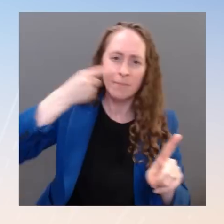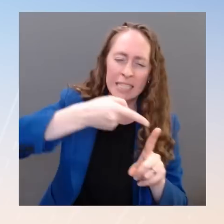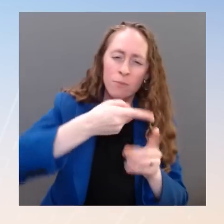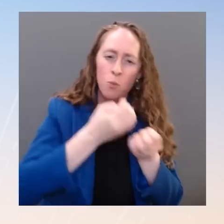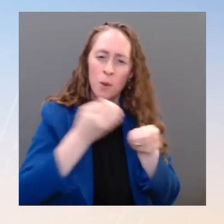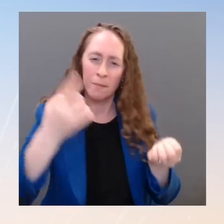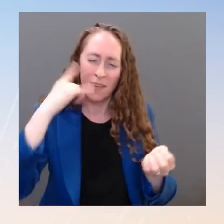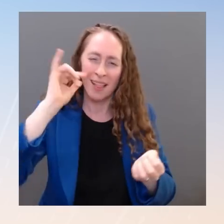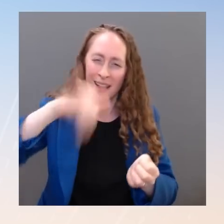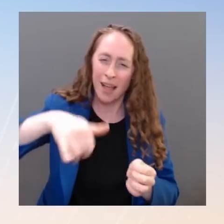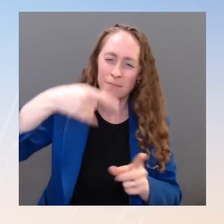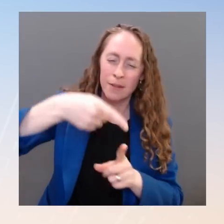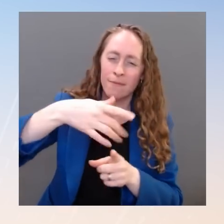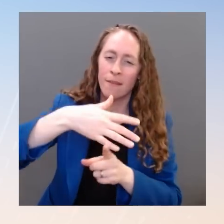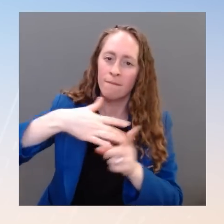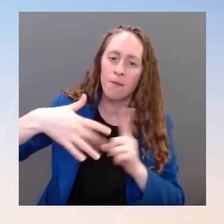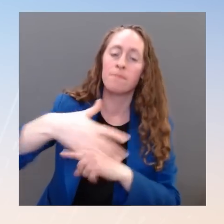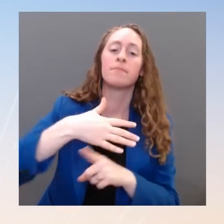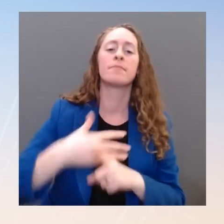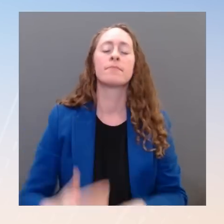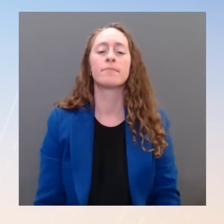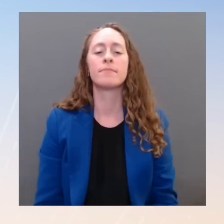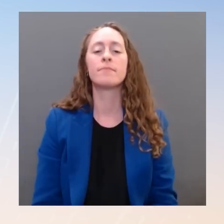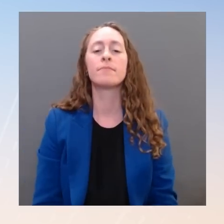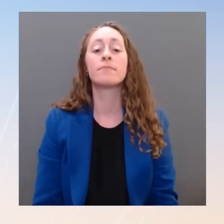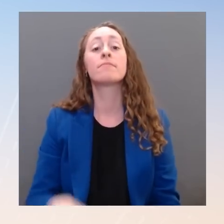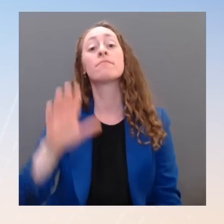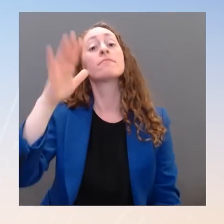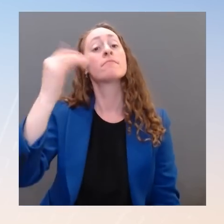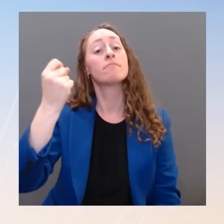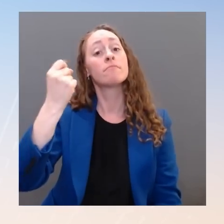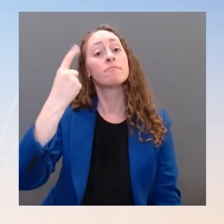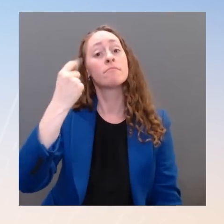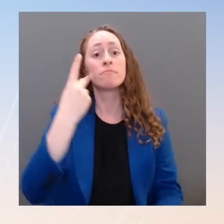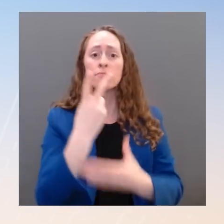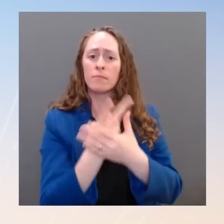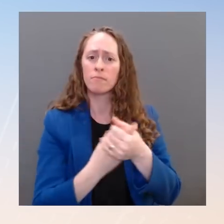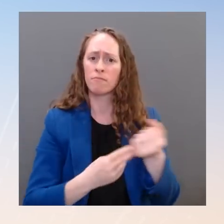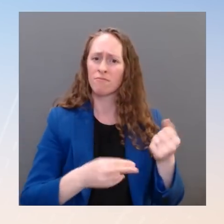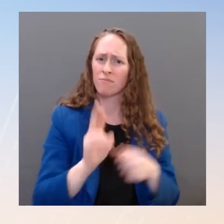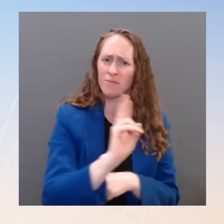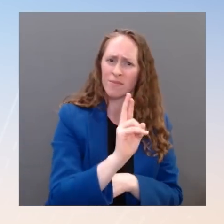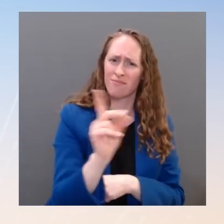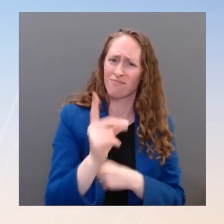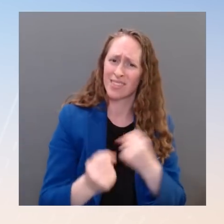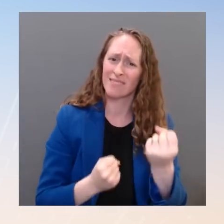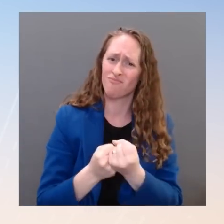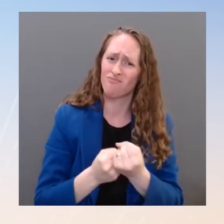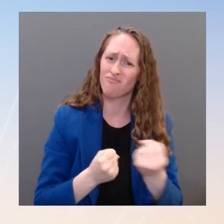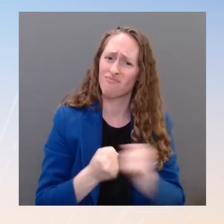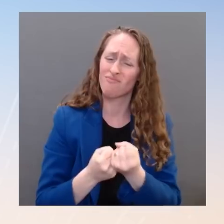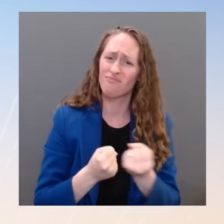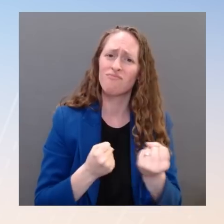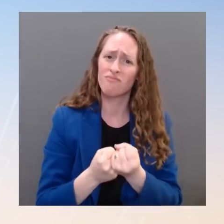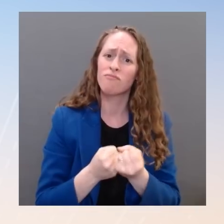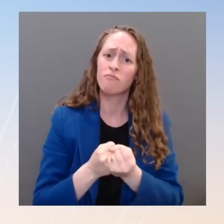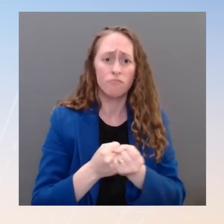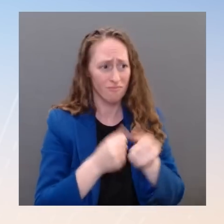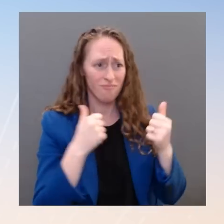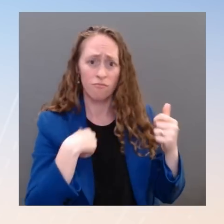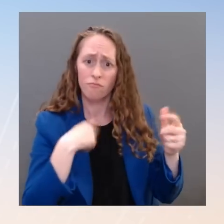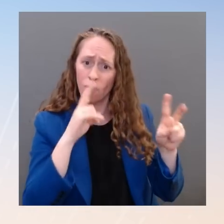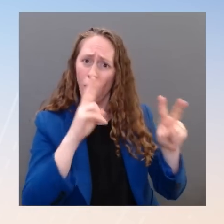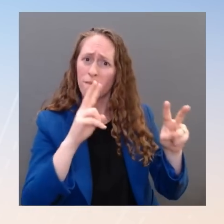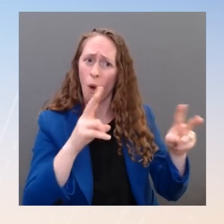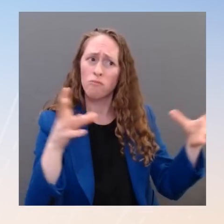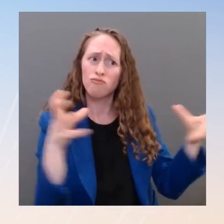There's been bipartisan support in the past, and we're certainly looking forward to working with them to get this done as quickly as possible. And it would seem to suggest that there is a